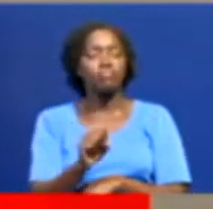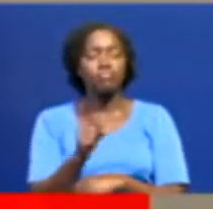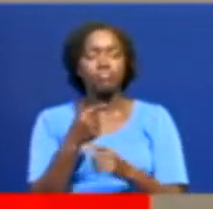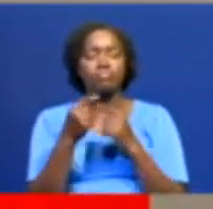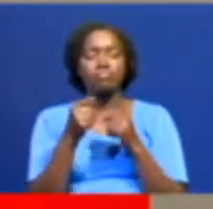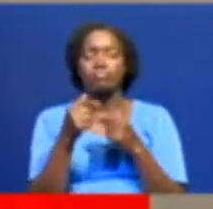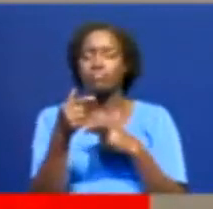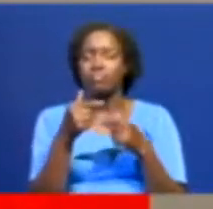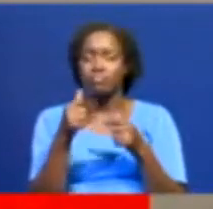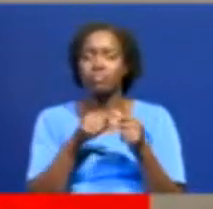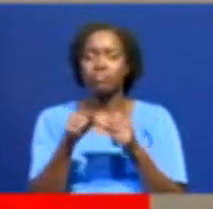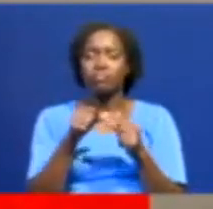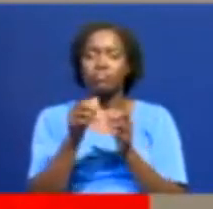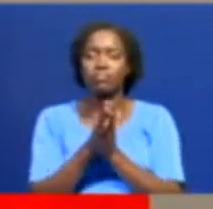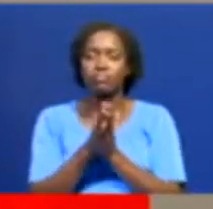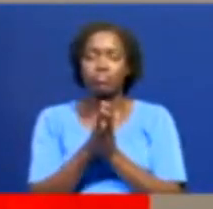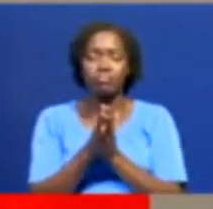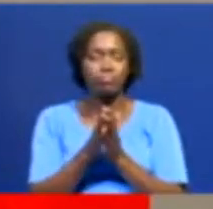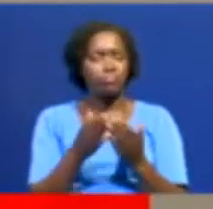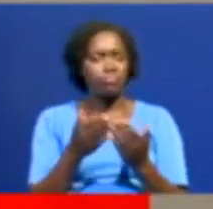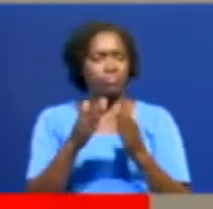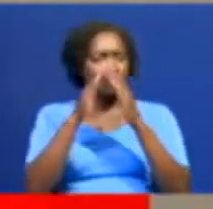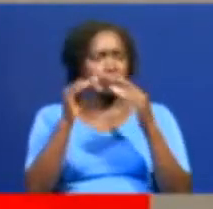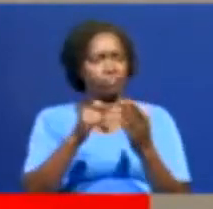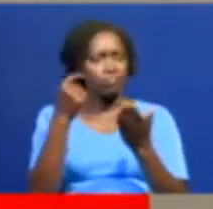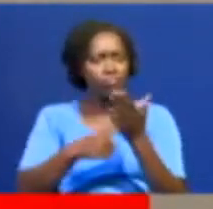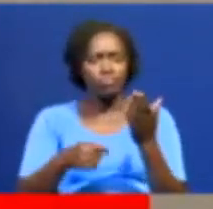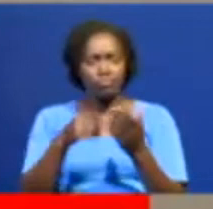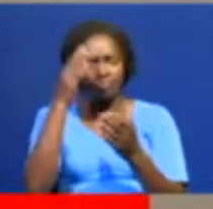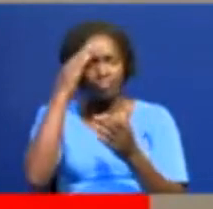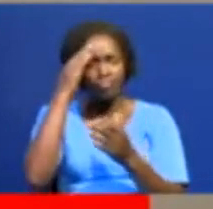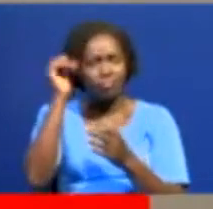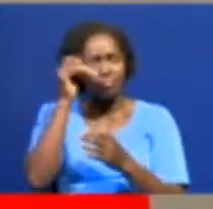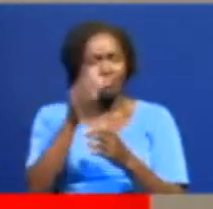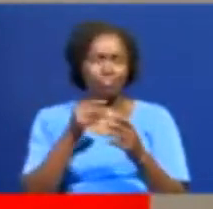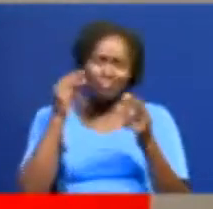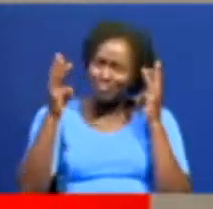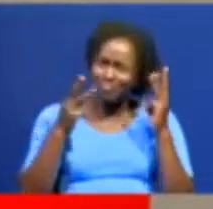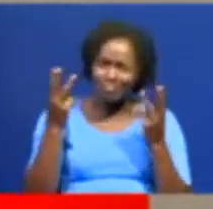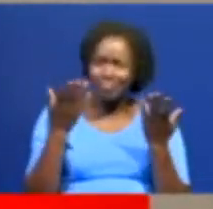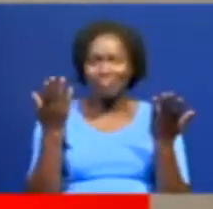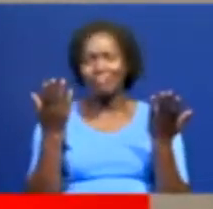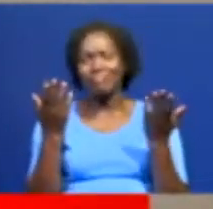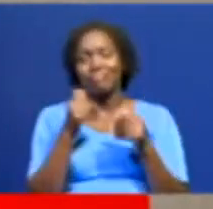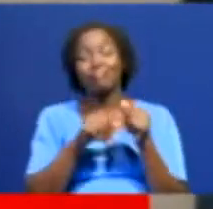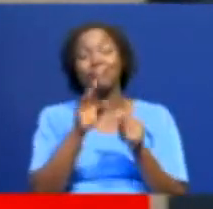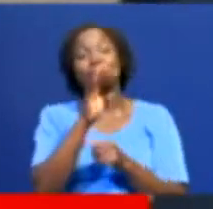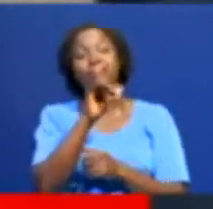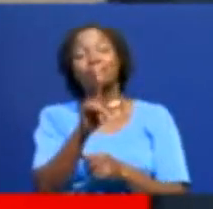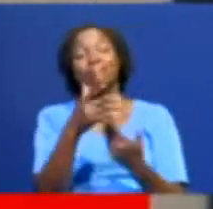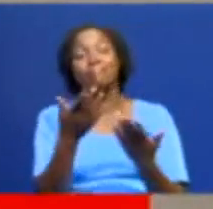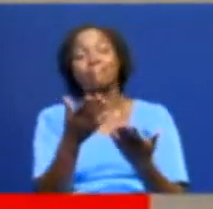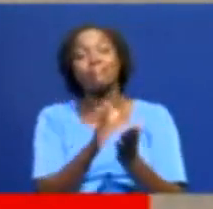little bit about the contentious issue about the housing levy. I know most Kenyans are worried about this bill and how it's going